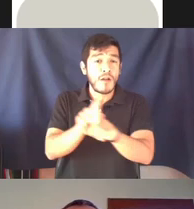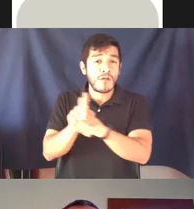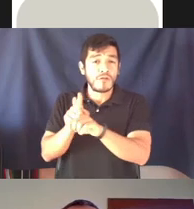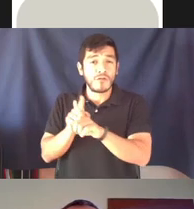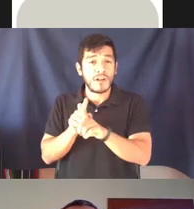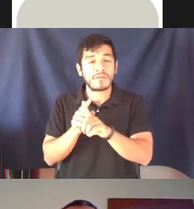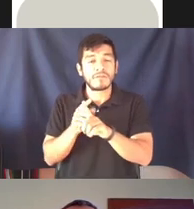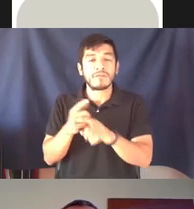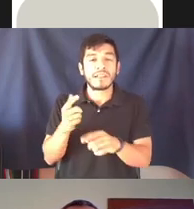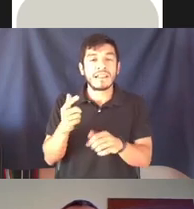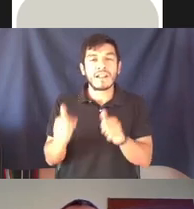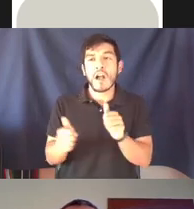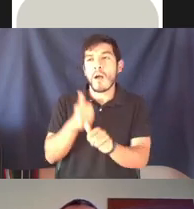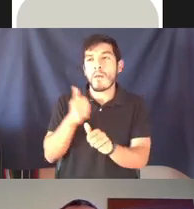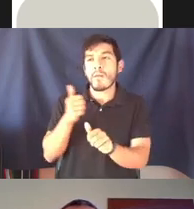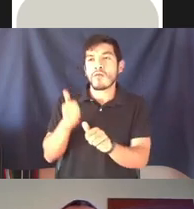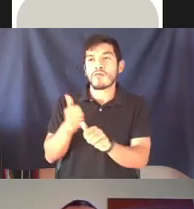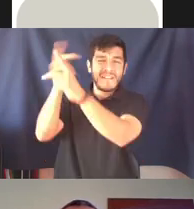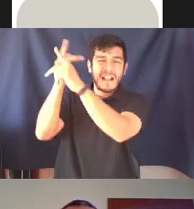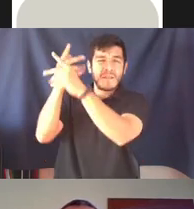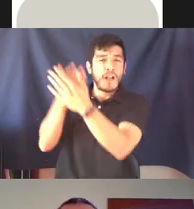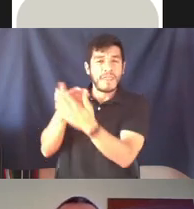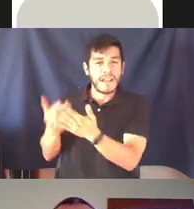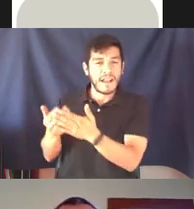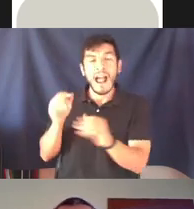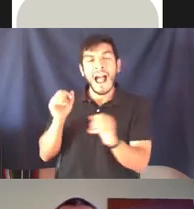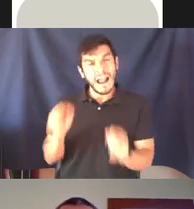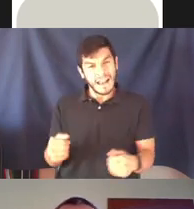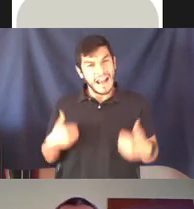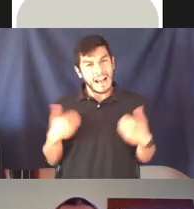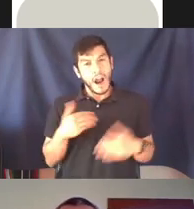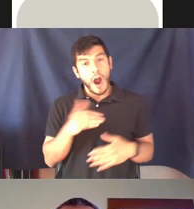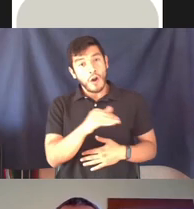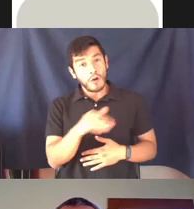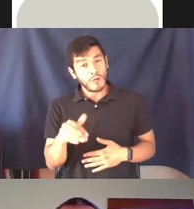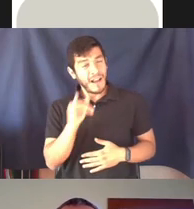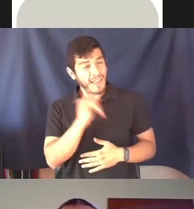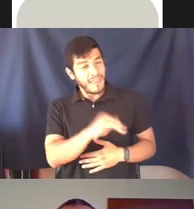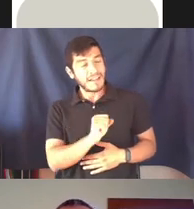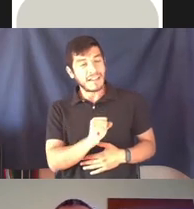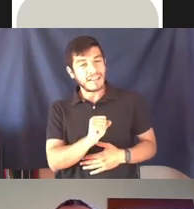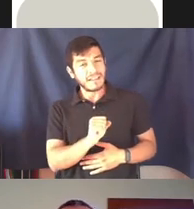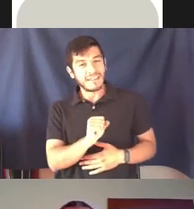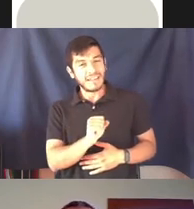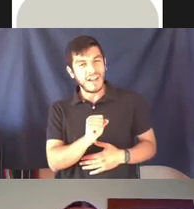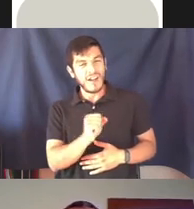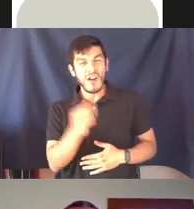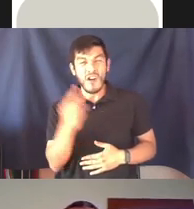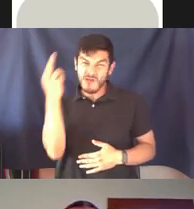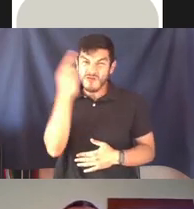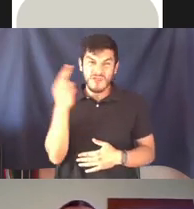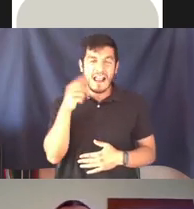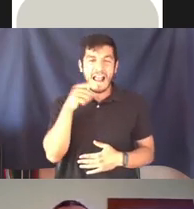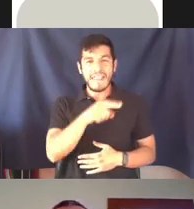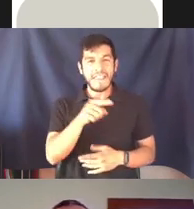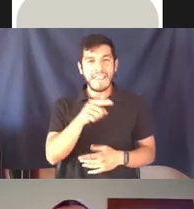younger children of that age even know that they're being mentored, right? There is something about